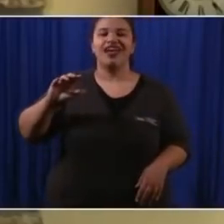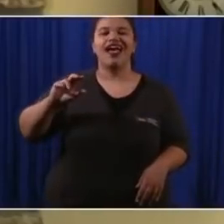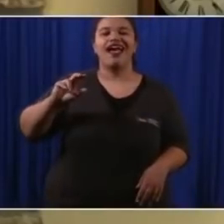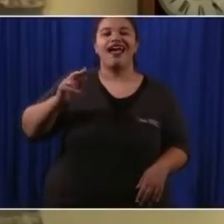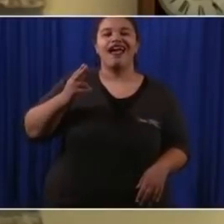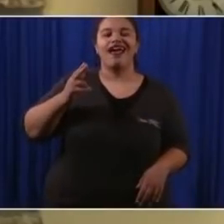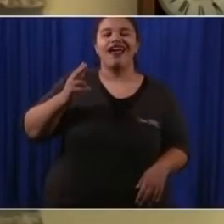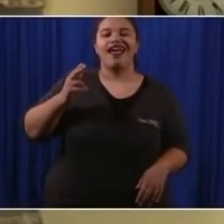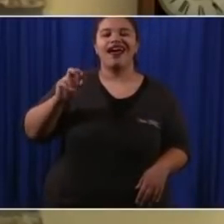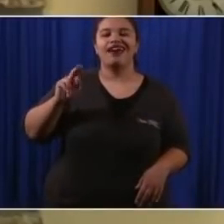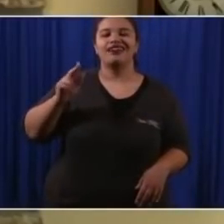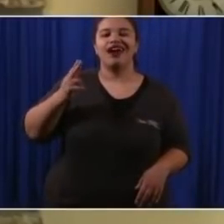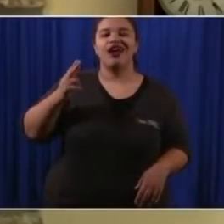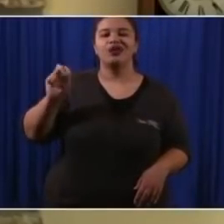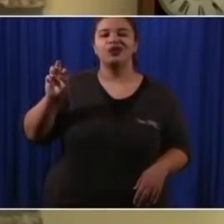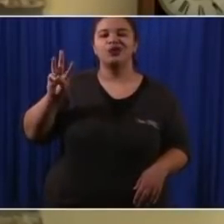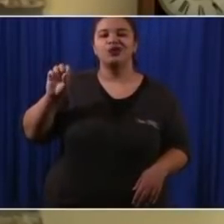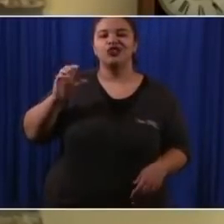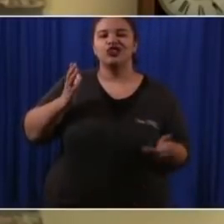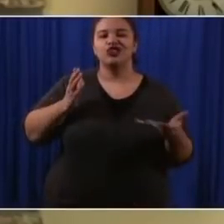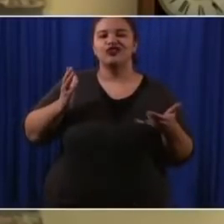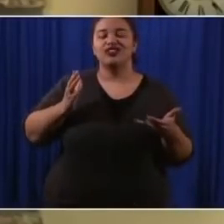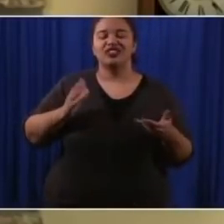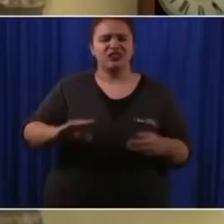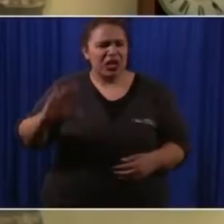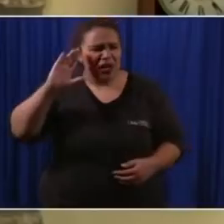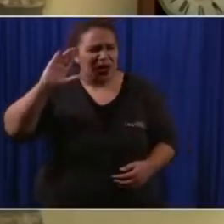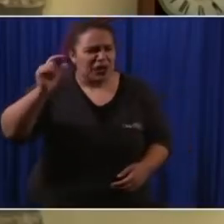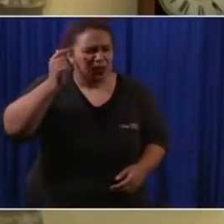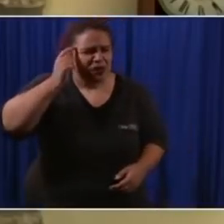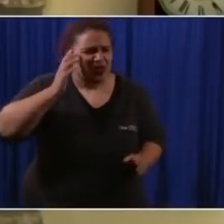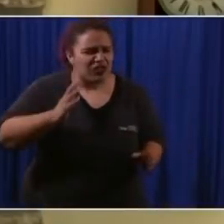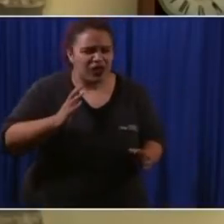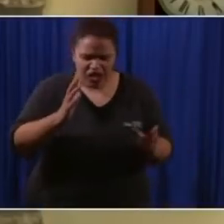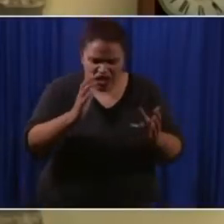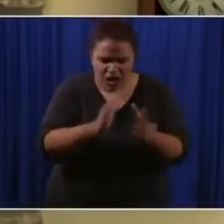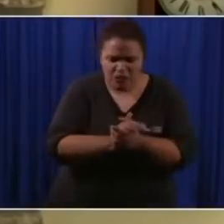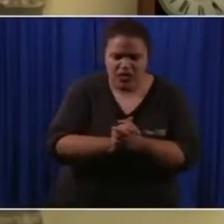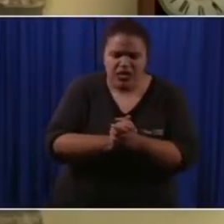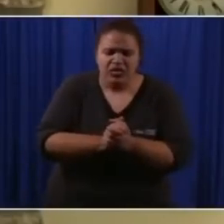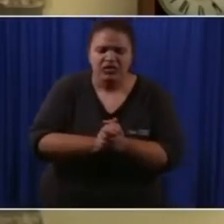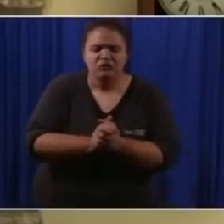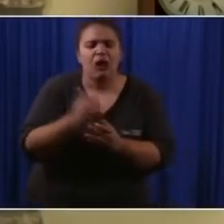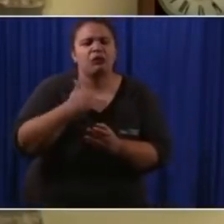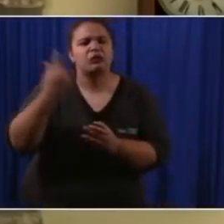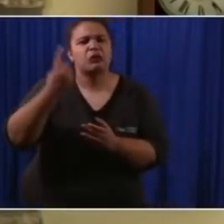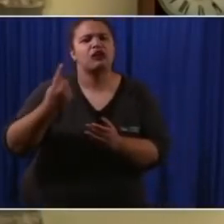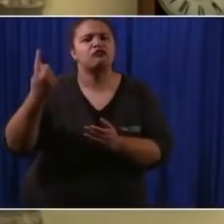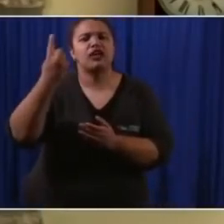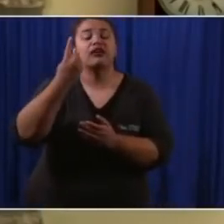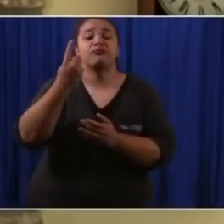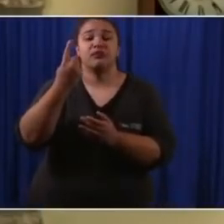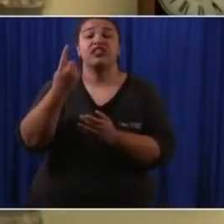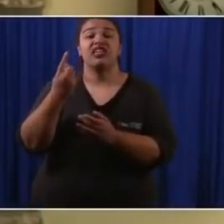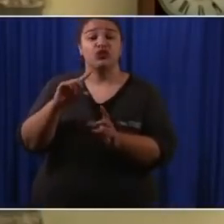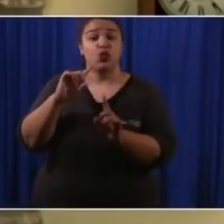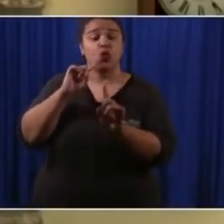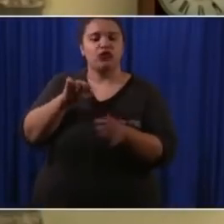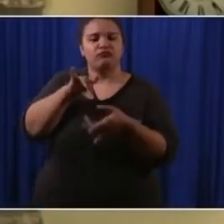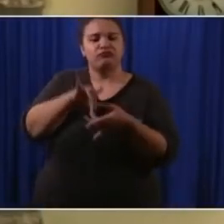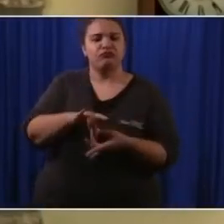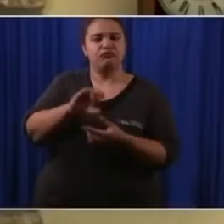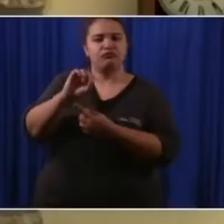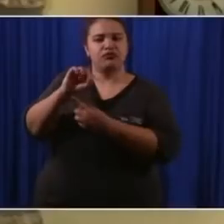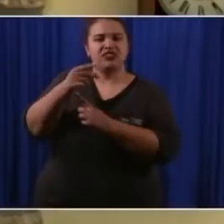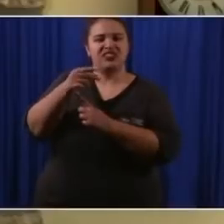Governor. Can you hear me? I can indeed. Thank you. Thank you. I'm wondering, in your sports order, there's language